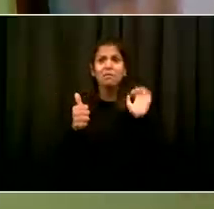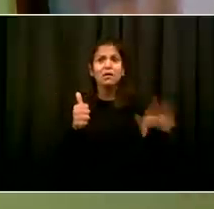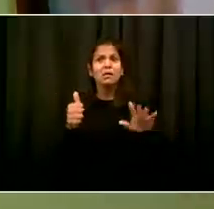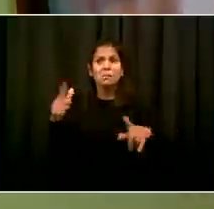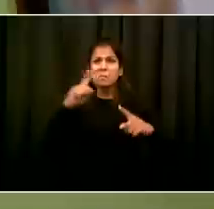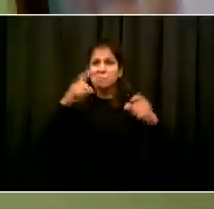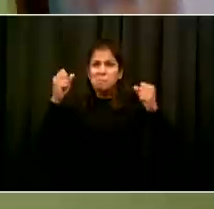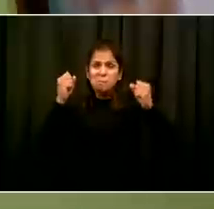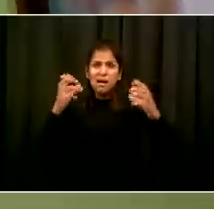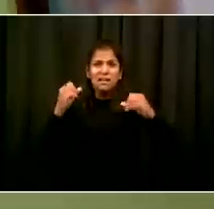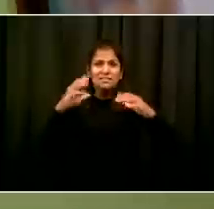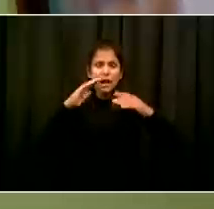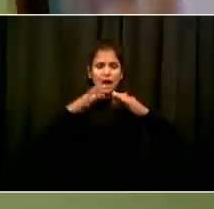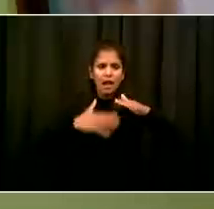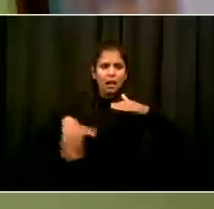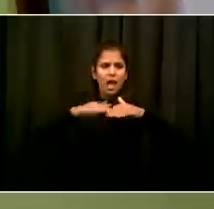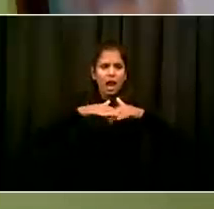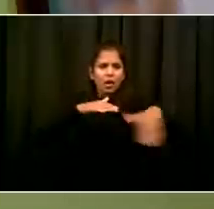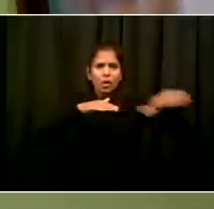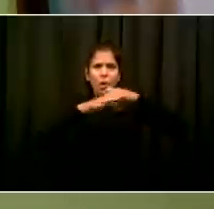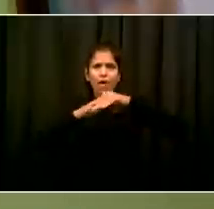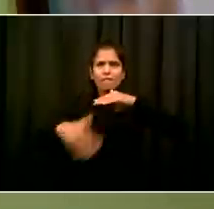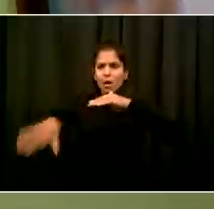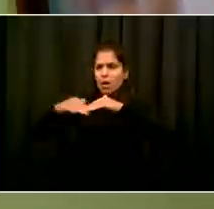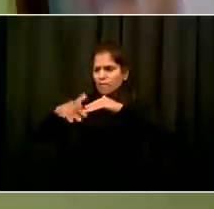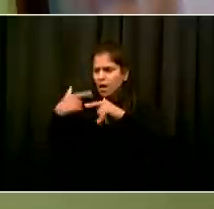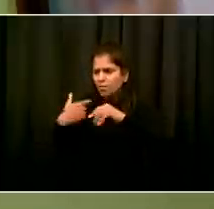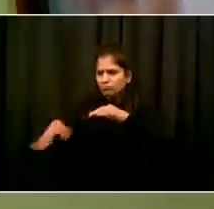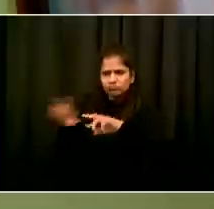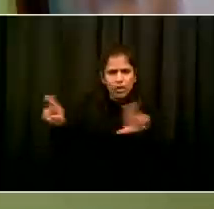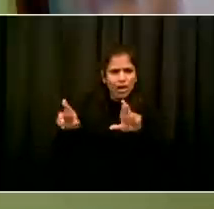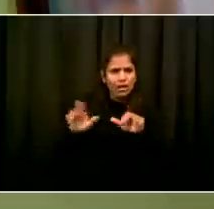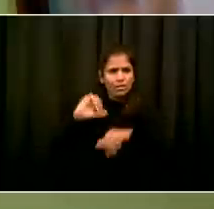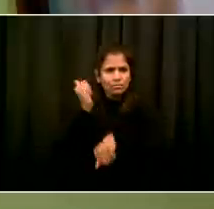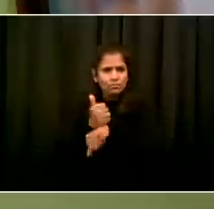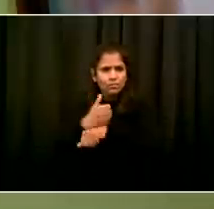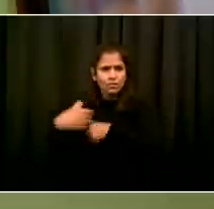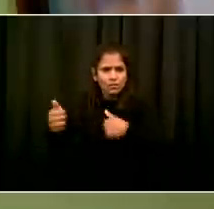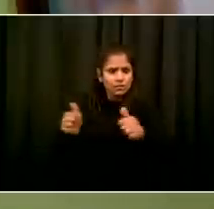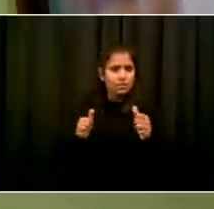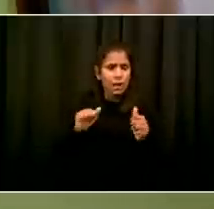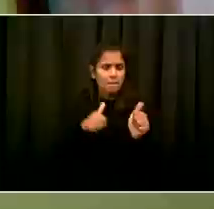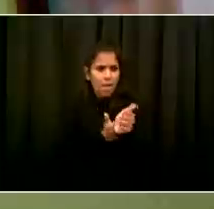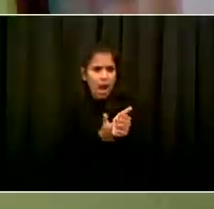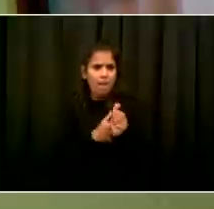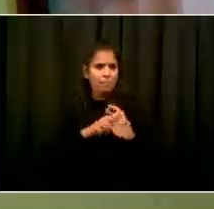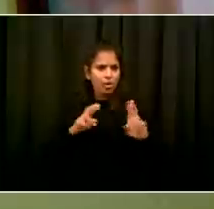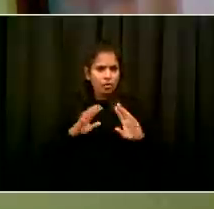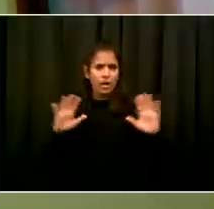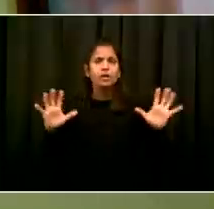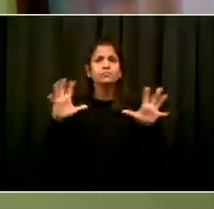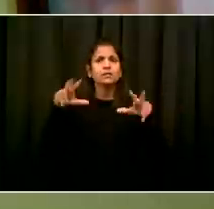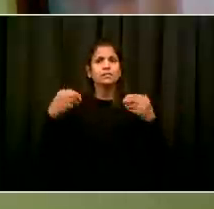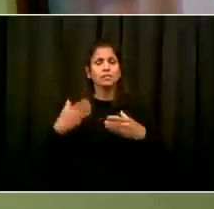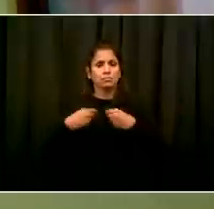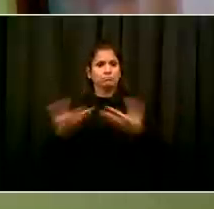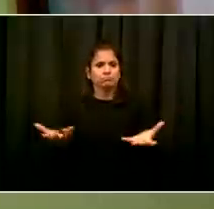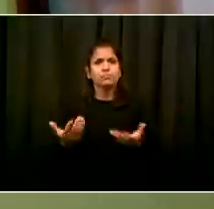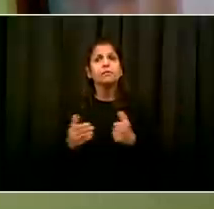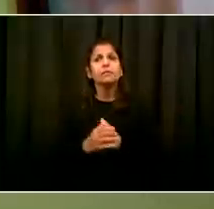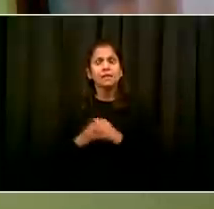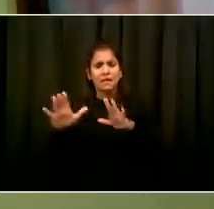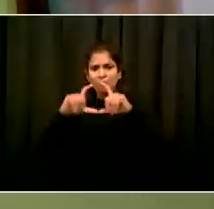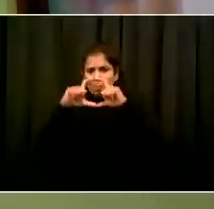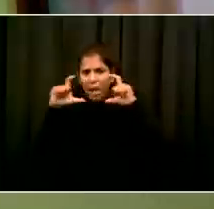a healthcare facility. You know, and you know, we have people wearing masks, we have people maintaining physical distance, we have extensive hand hygiene,